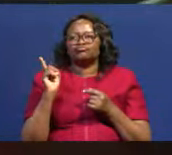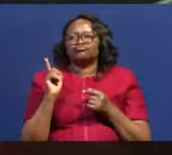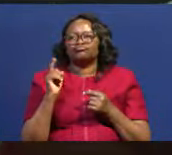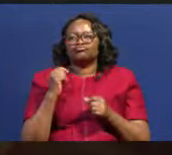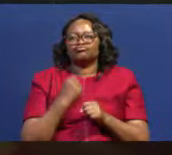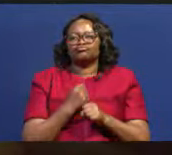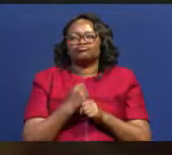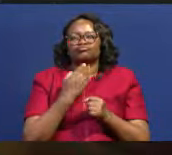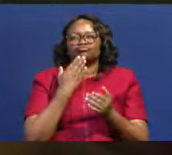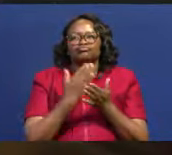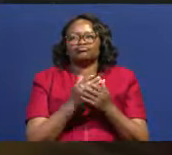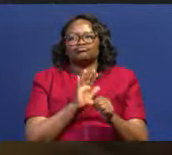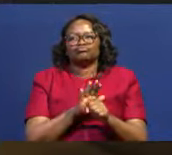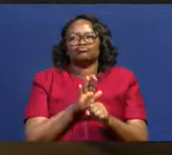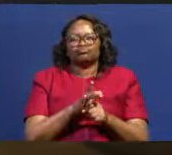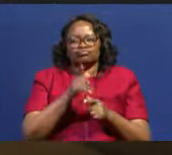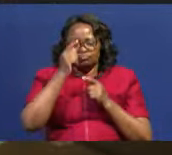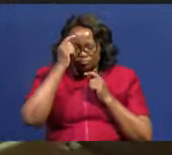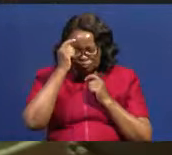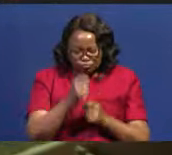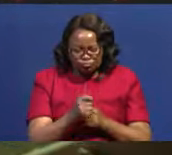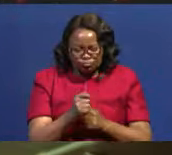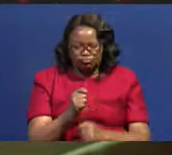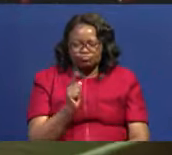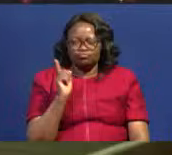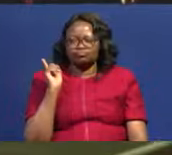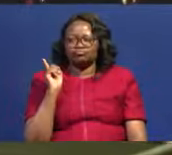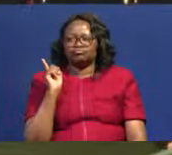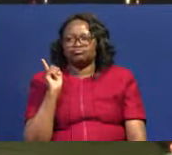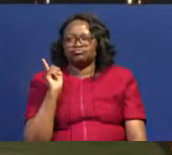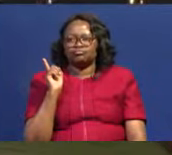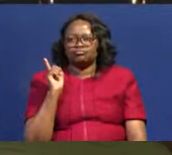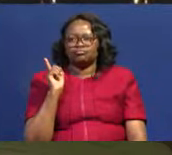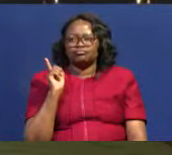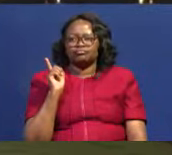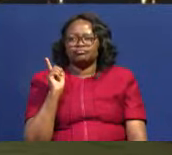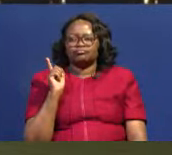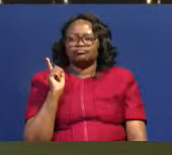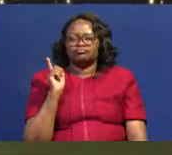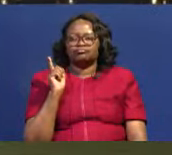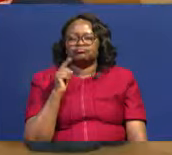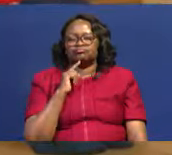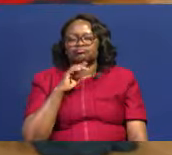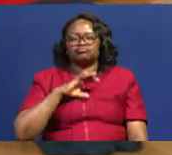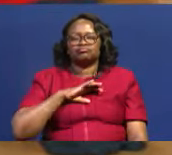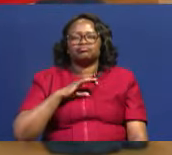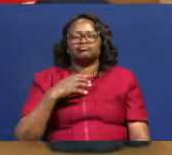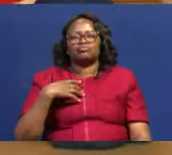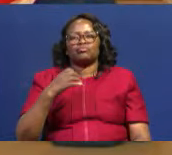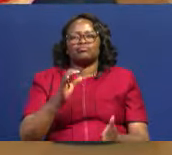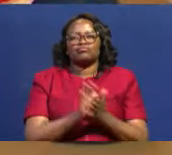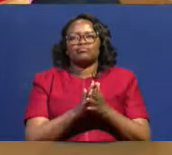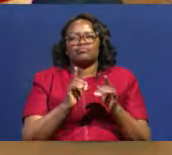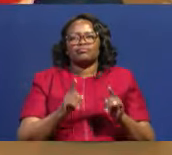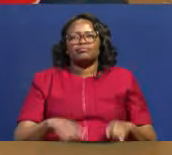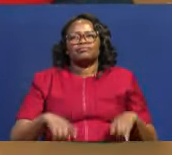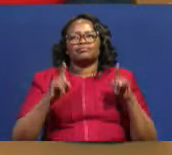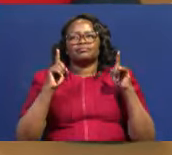deep gratitude, honoring the goddess Lakshmi, the deity of wealth and prosperity.